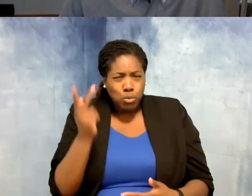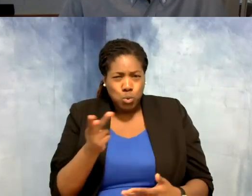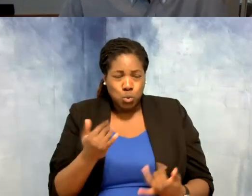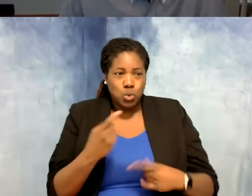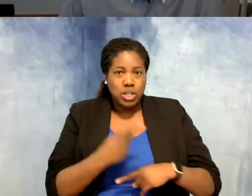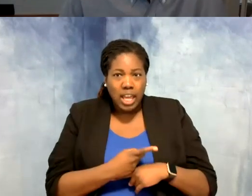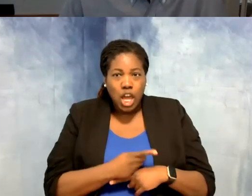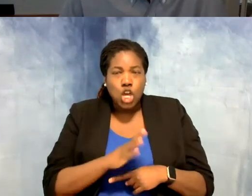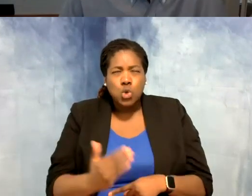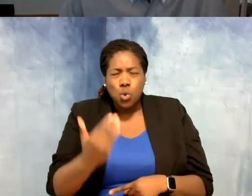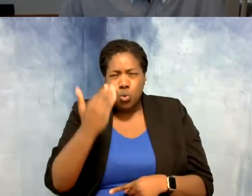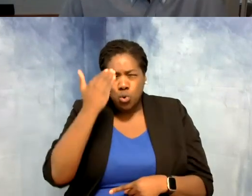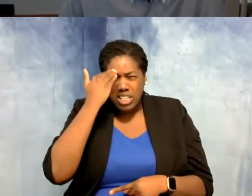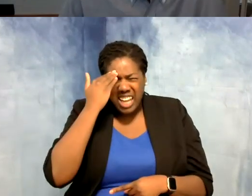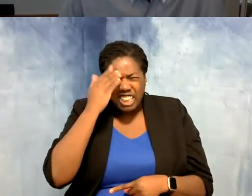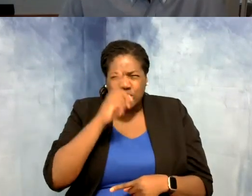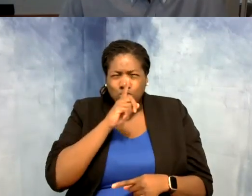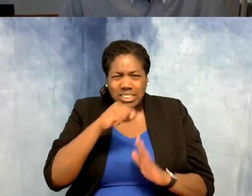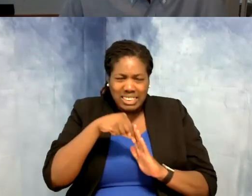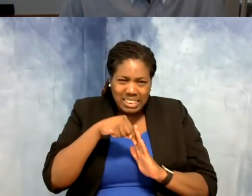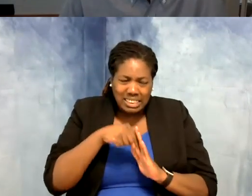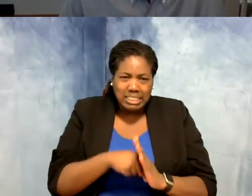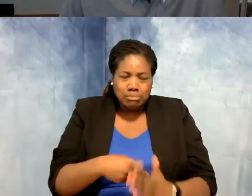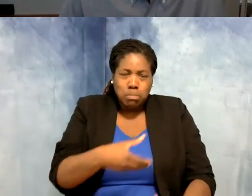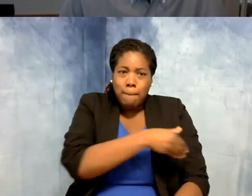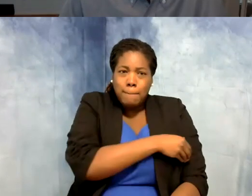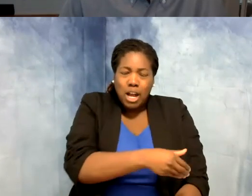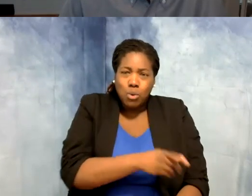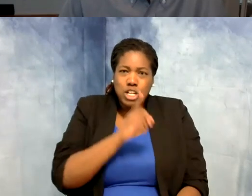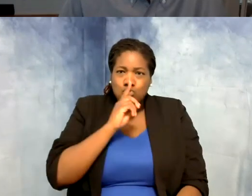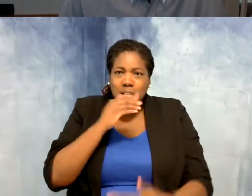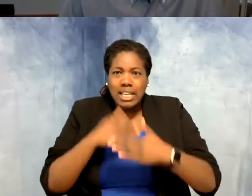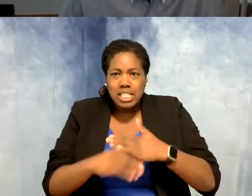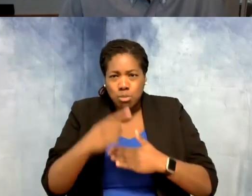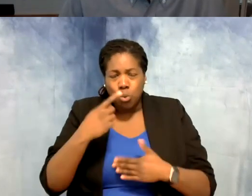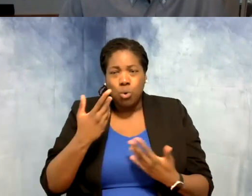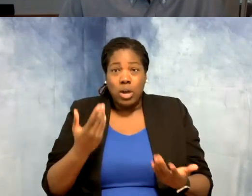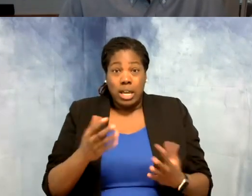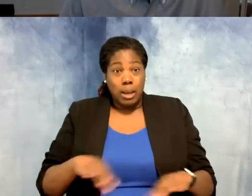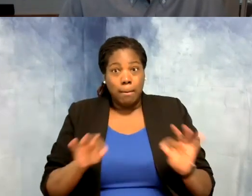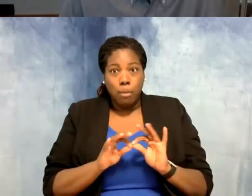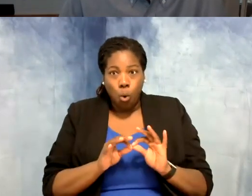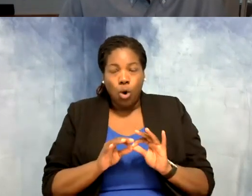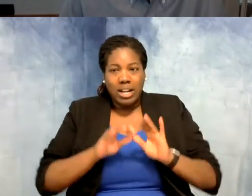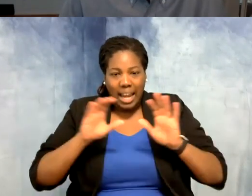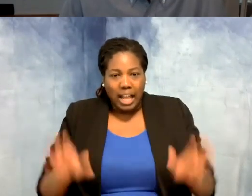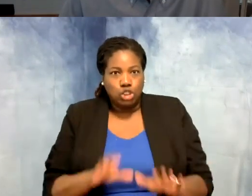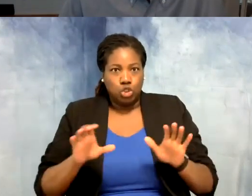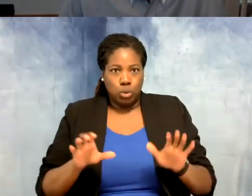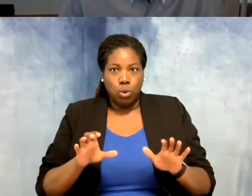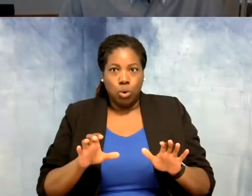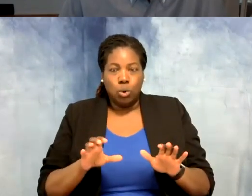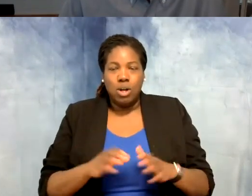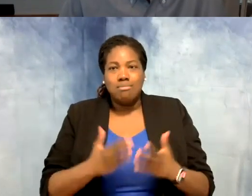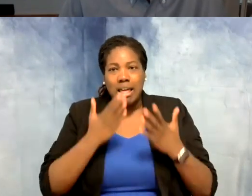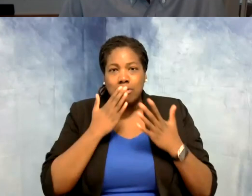today. Your knowledge is so deep and you make it so accessible and even more important, actionable. So I